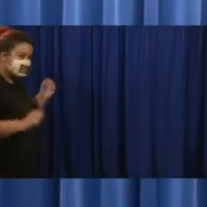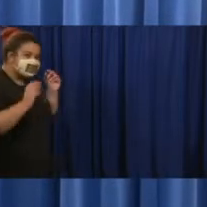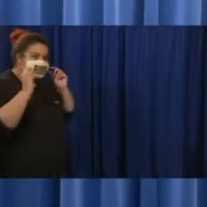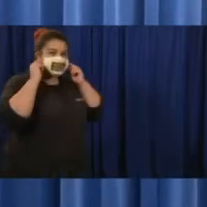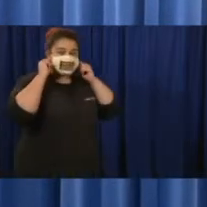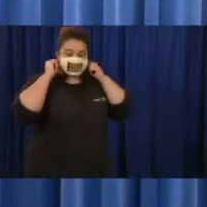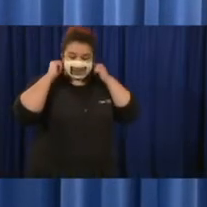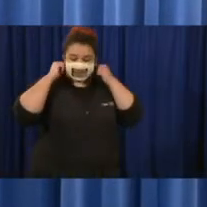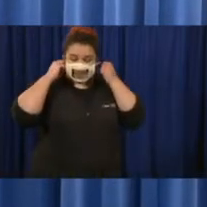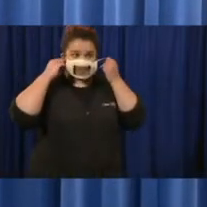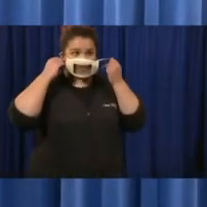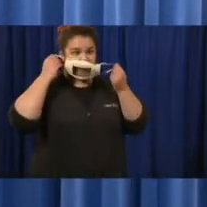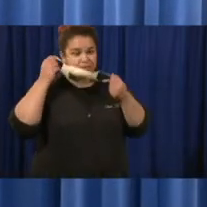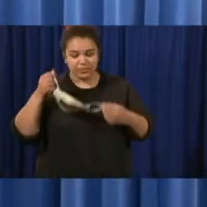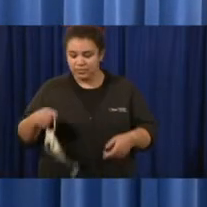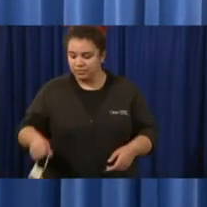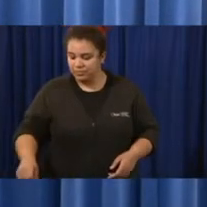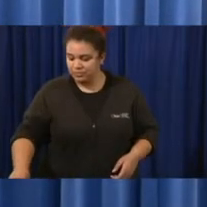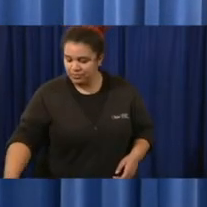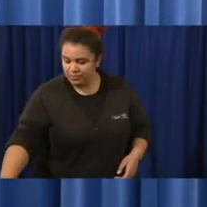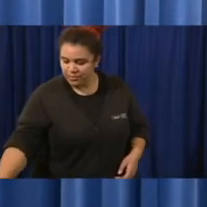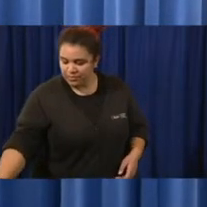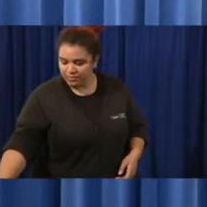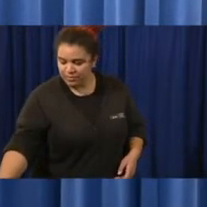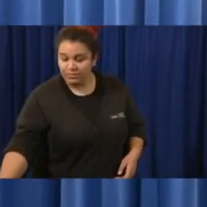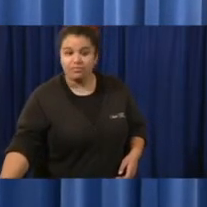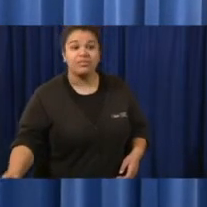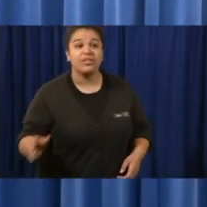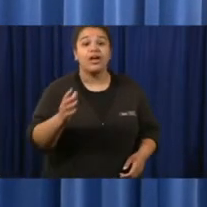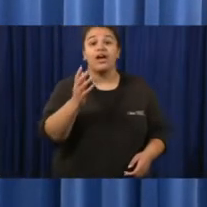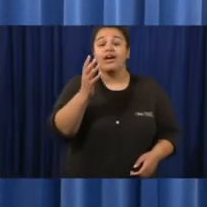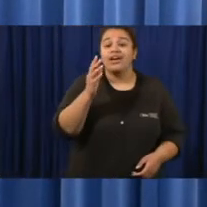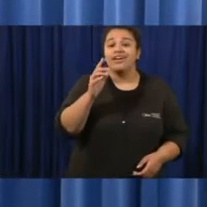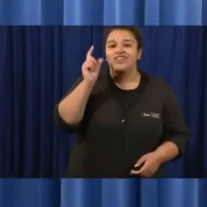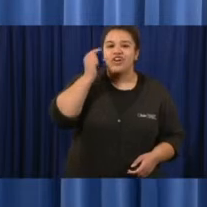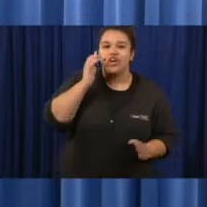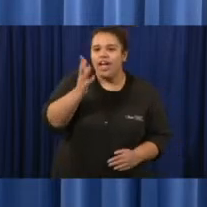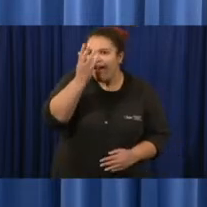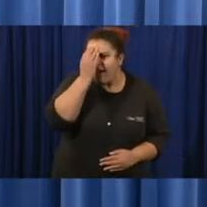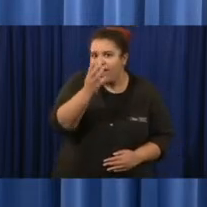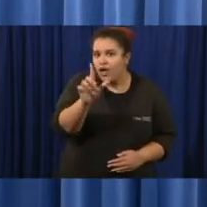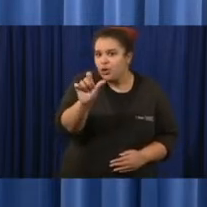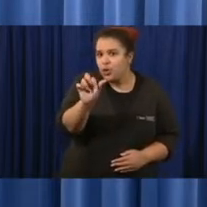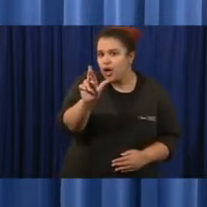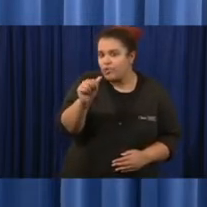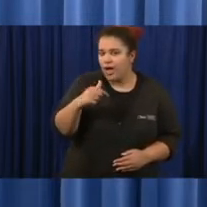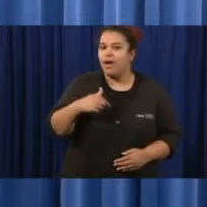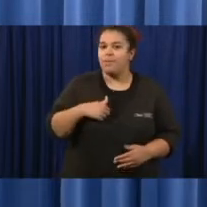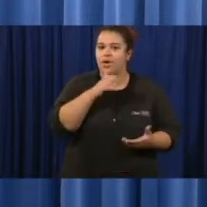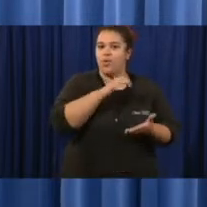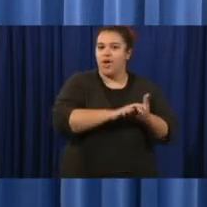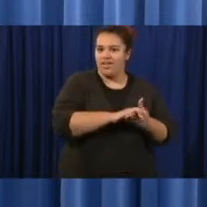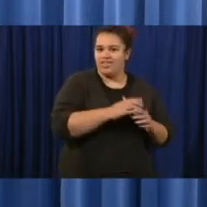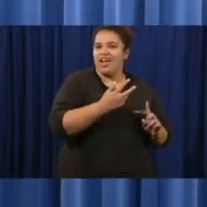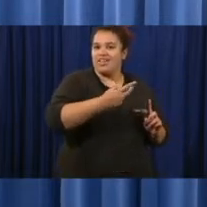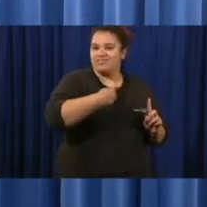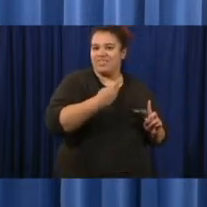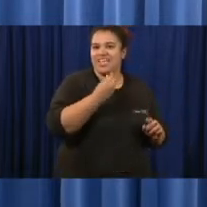Up here. Laura, Fred and I had Colonial Pizza last night. That's my report to you. Oh, I had pies and That was your last question,